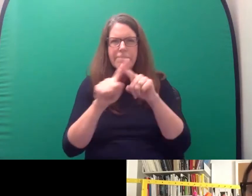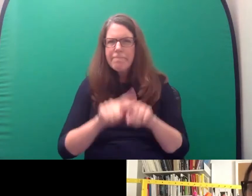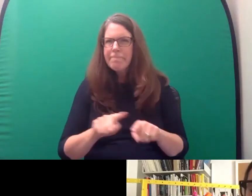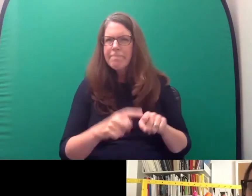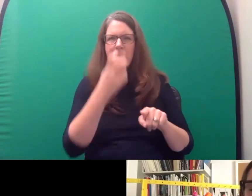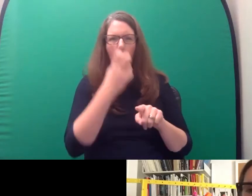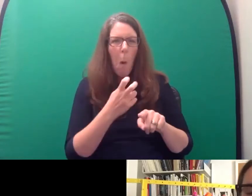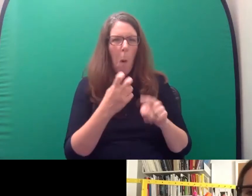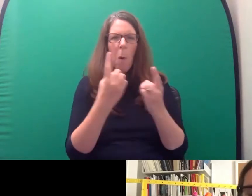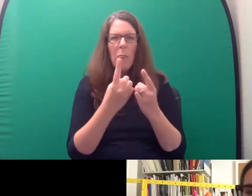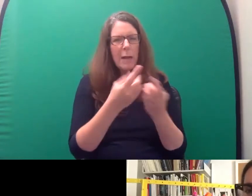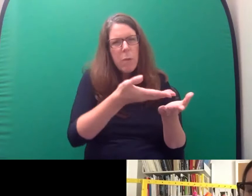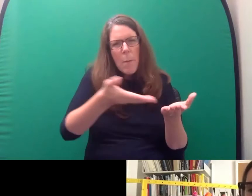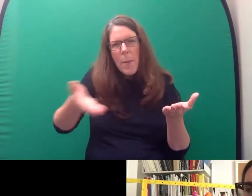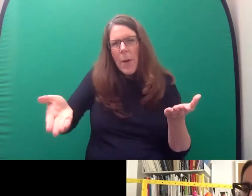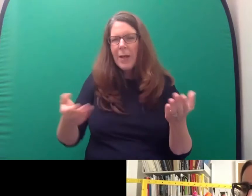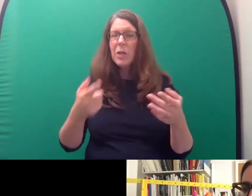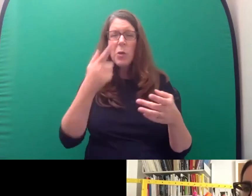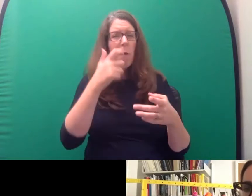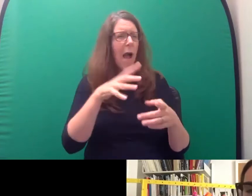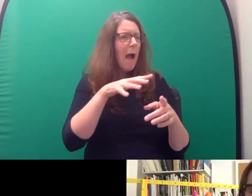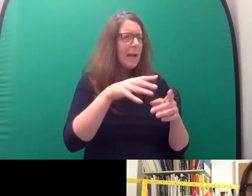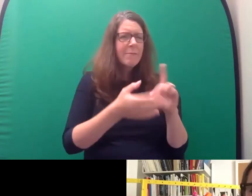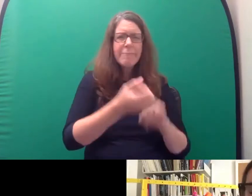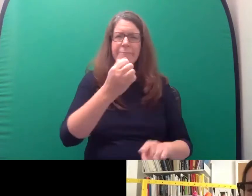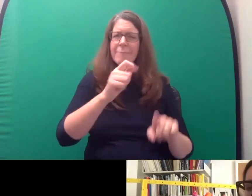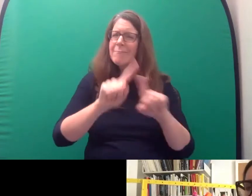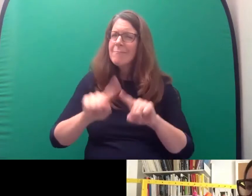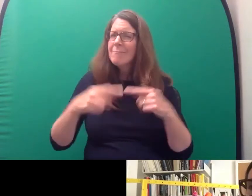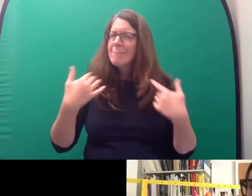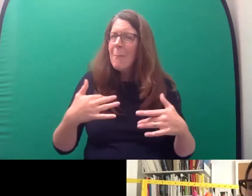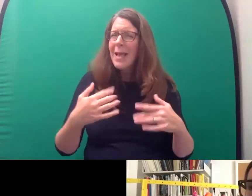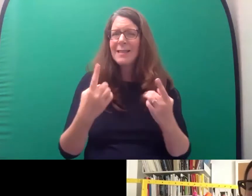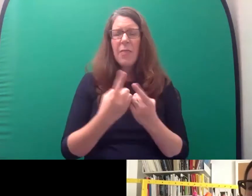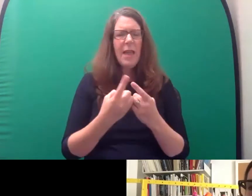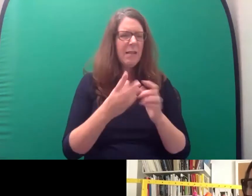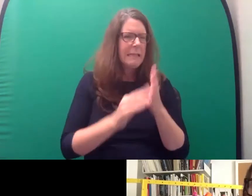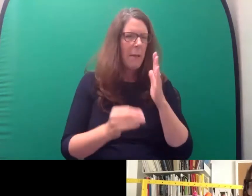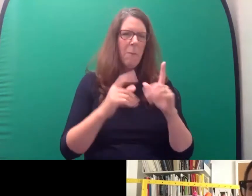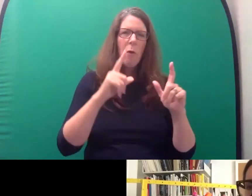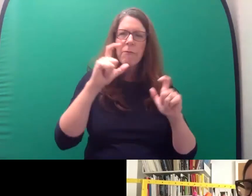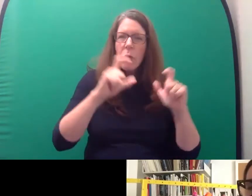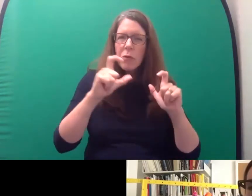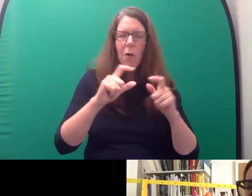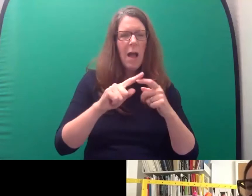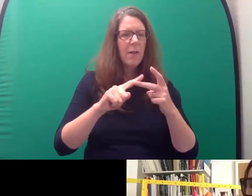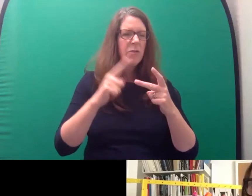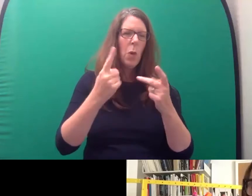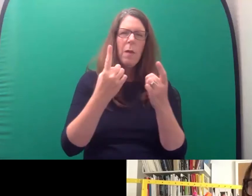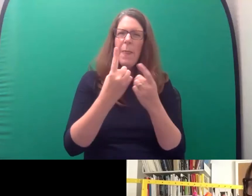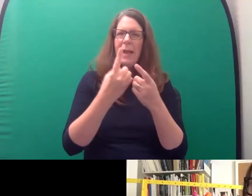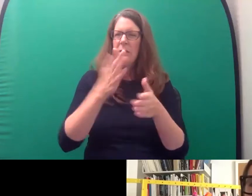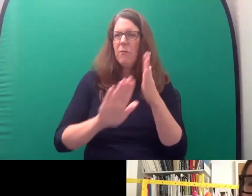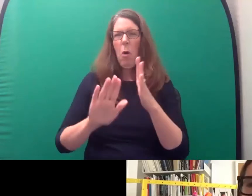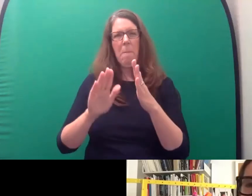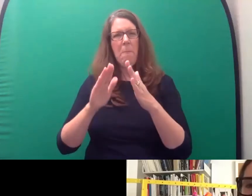know, fantastic photography, you know, be interiors, whatever. Yeah, these sort of fantasy lifestyles and people